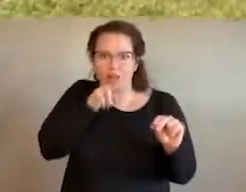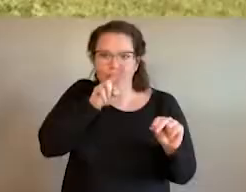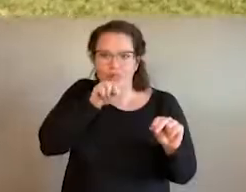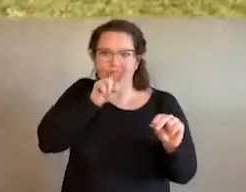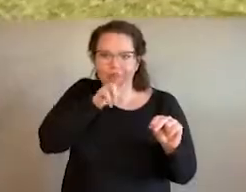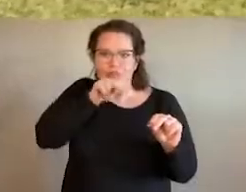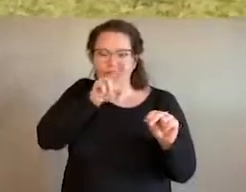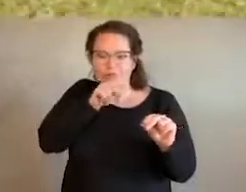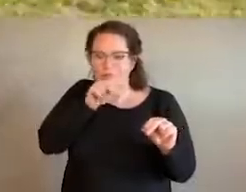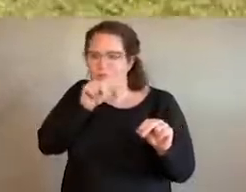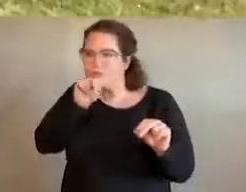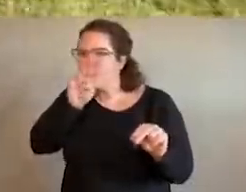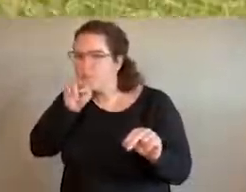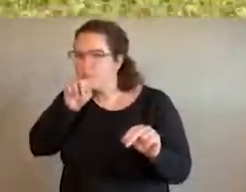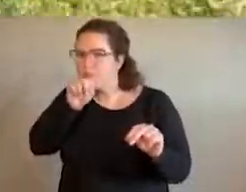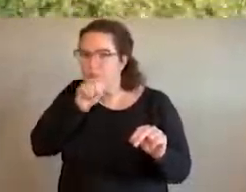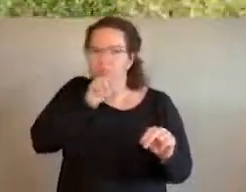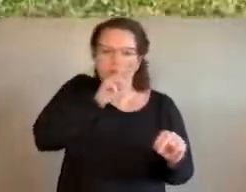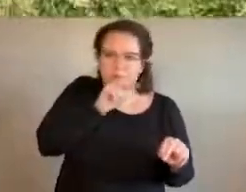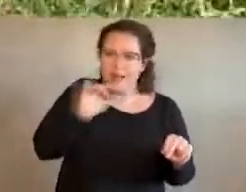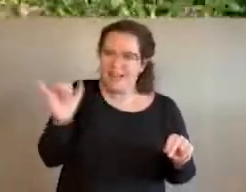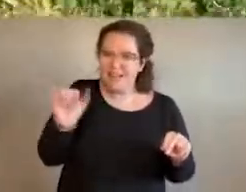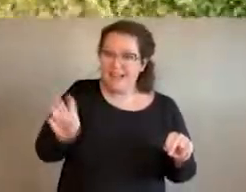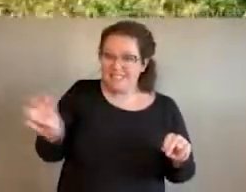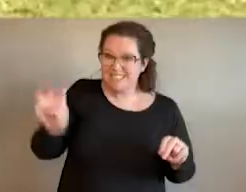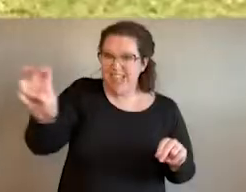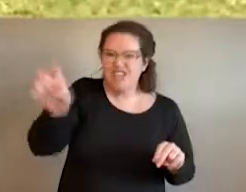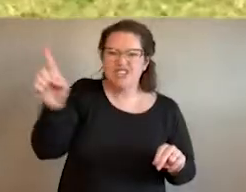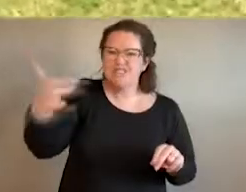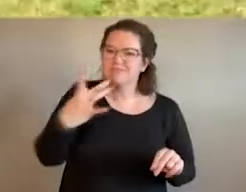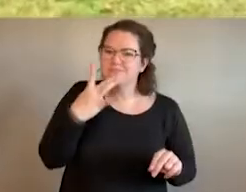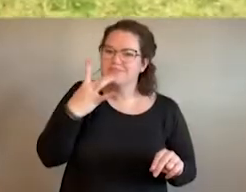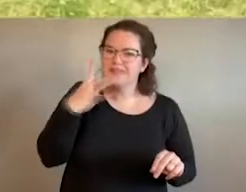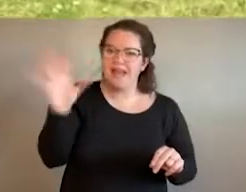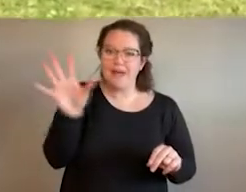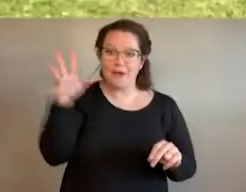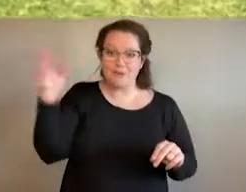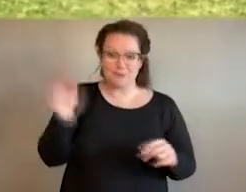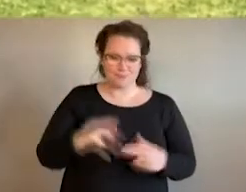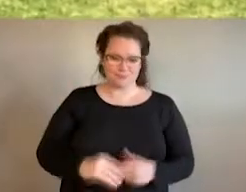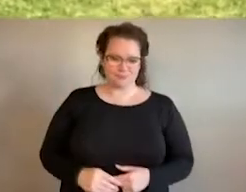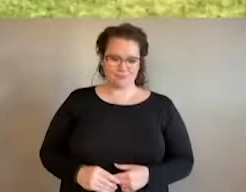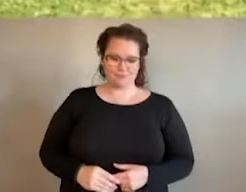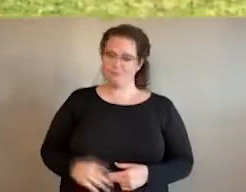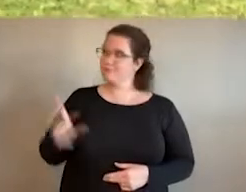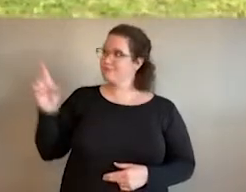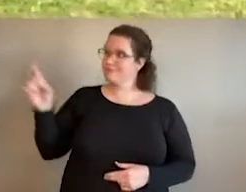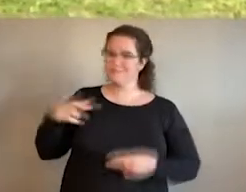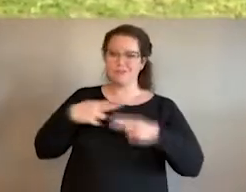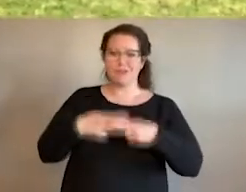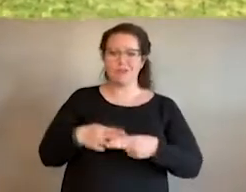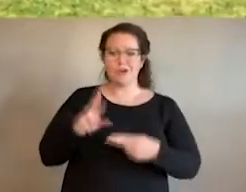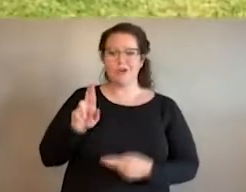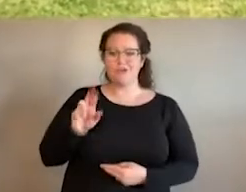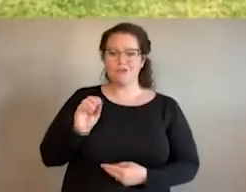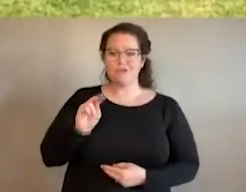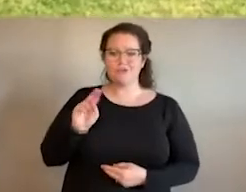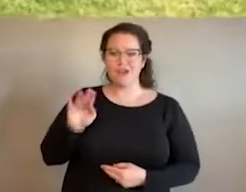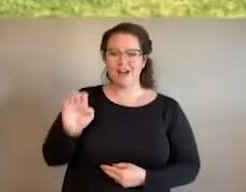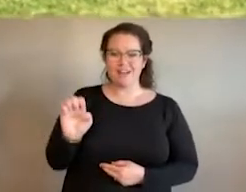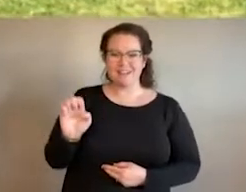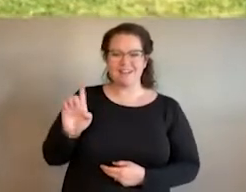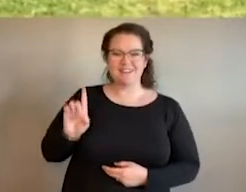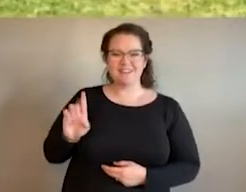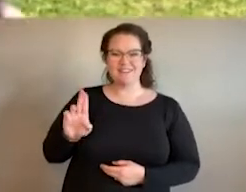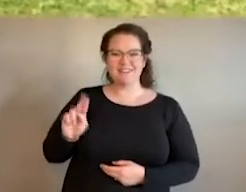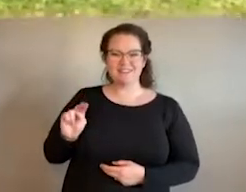flicking her tongue out like a snake would. She's tasting the air. So this one, this is Ronnie Dunn.